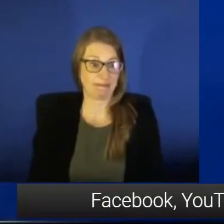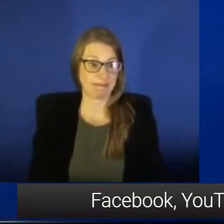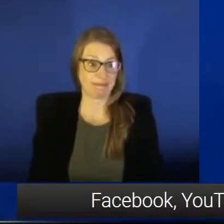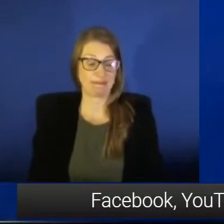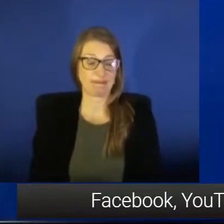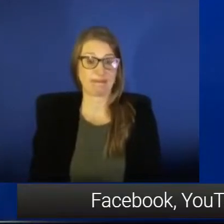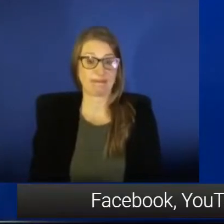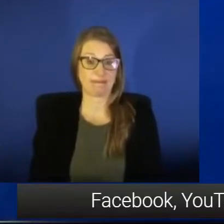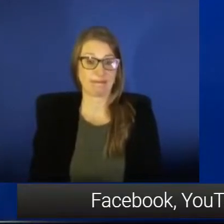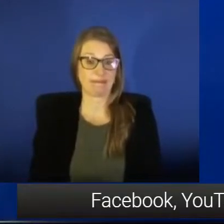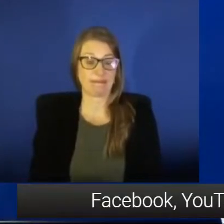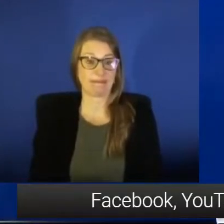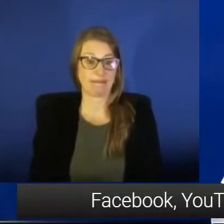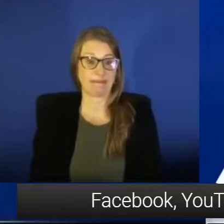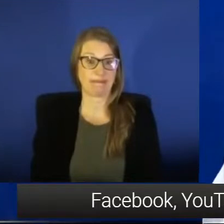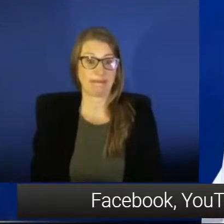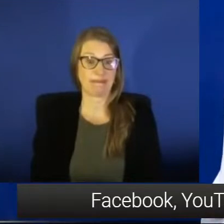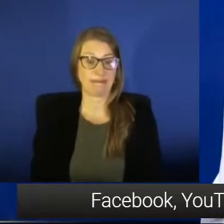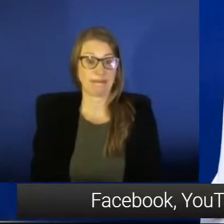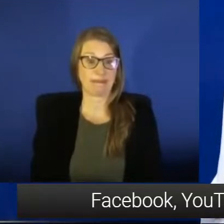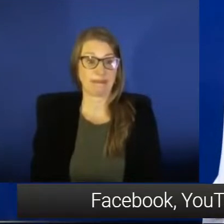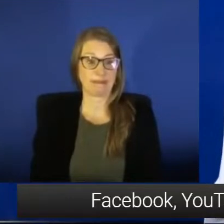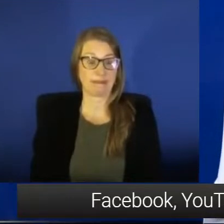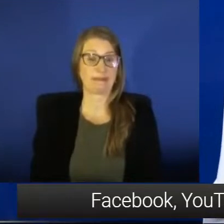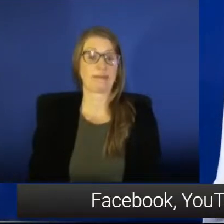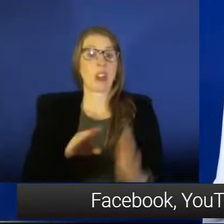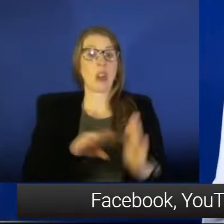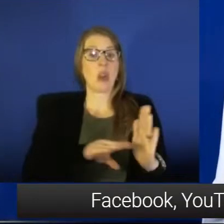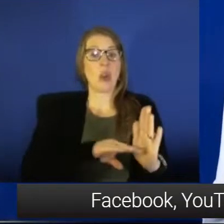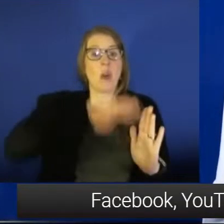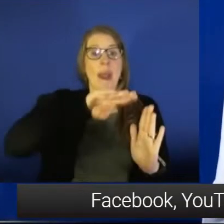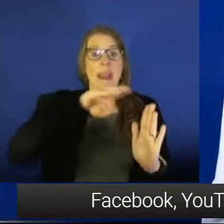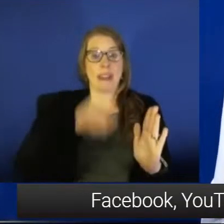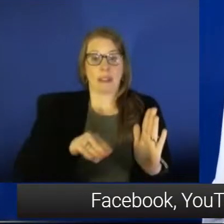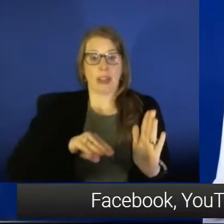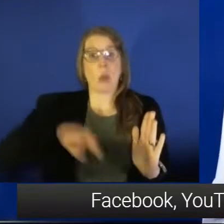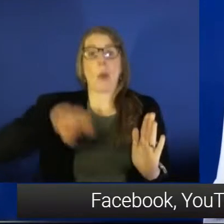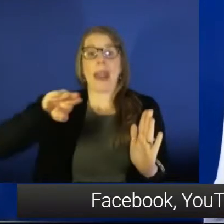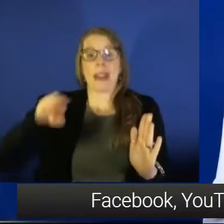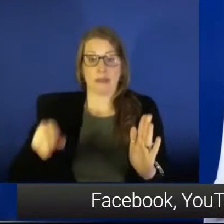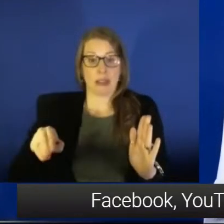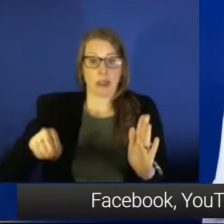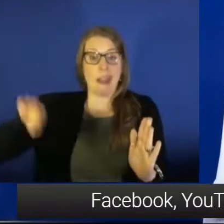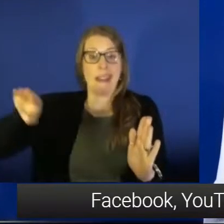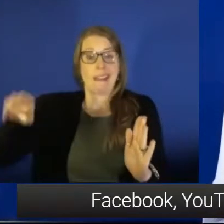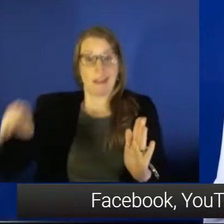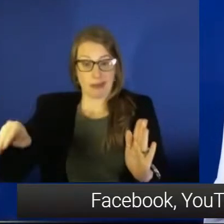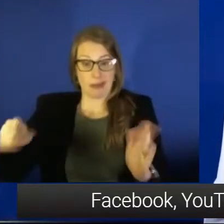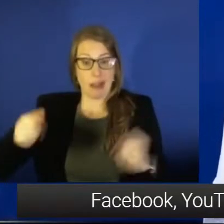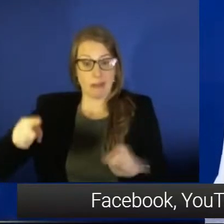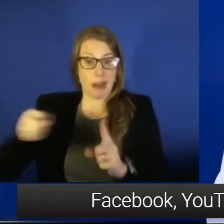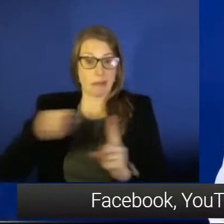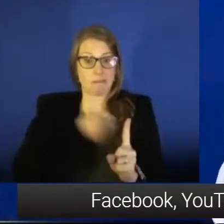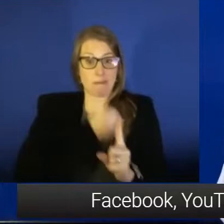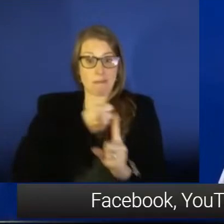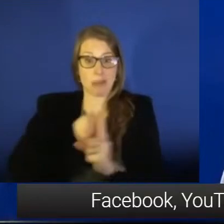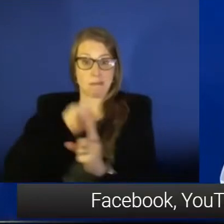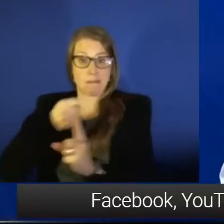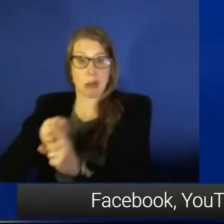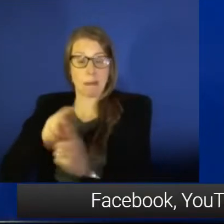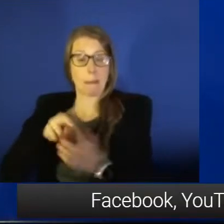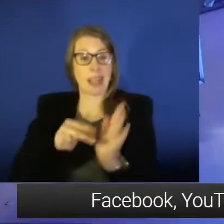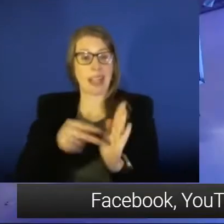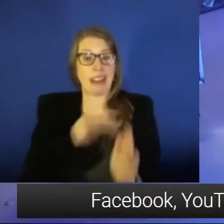again. Wave, wave, wave. The question now for us is, will hospitalizations follow the wave? And we don't know